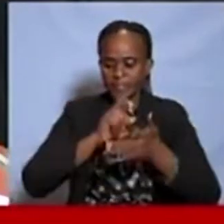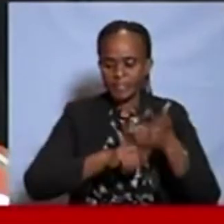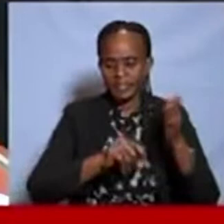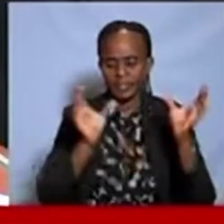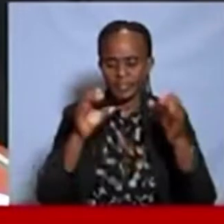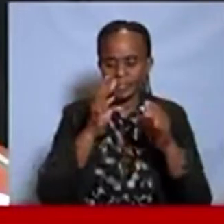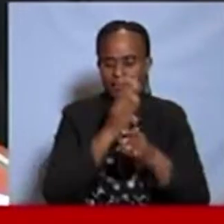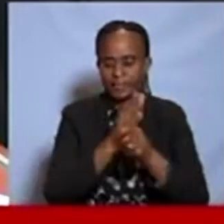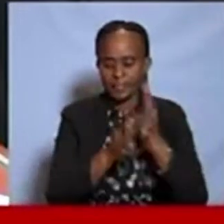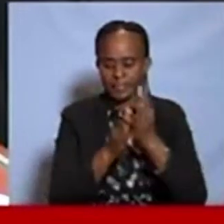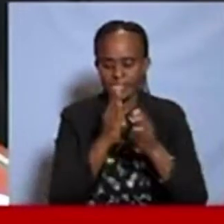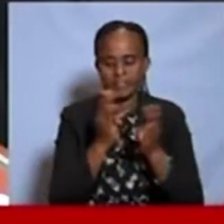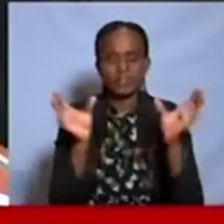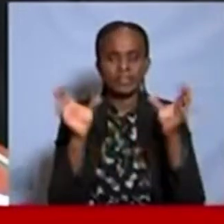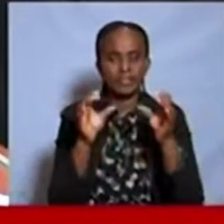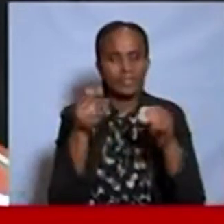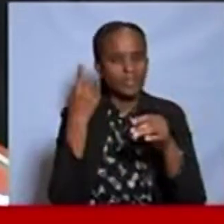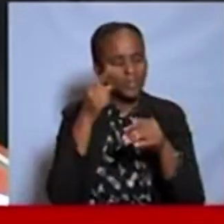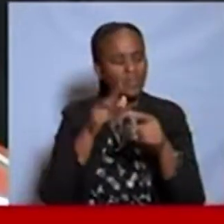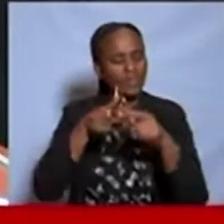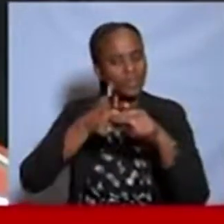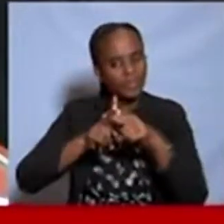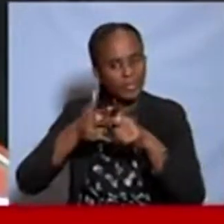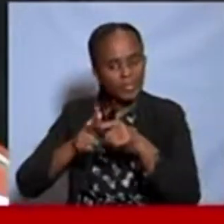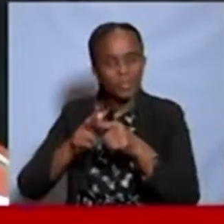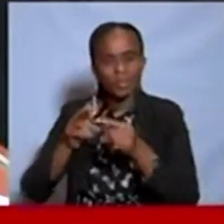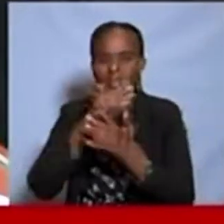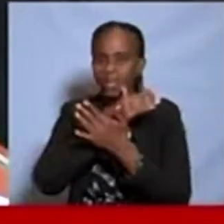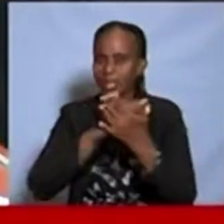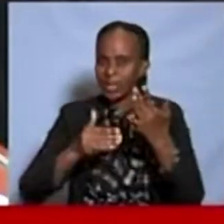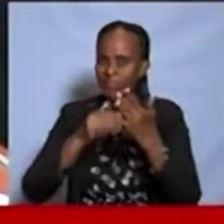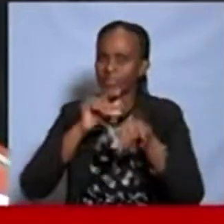was closed for renovation for half the period,